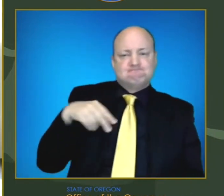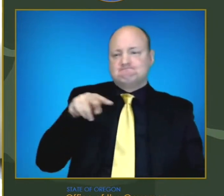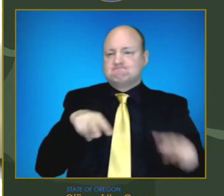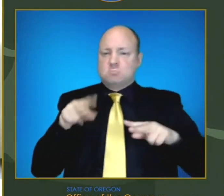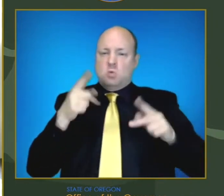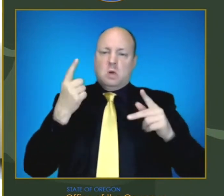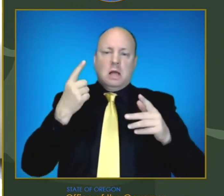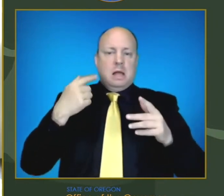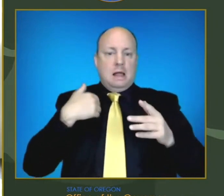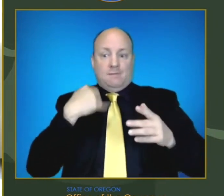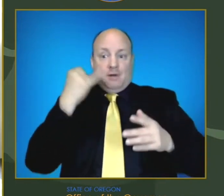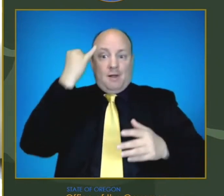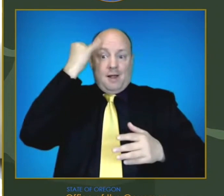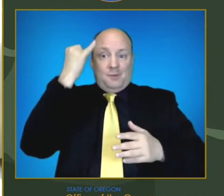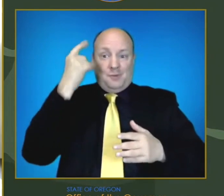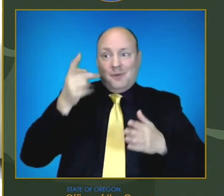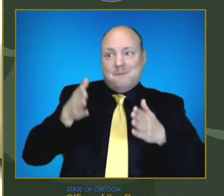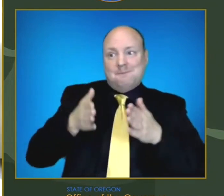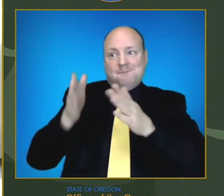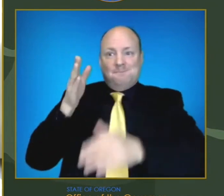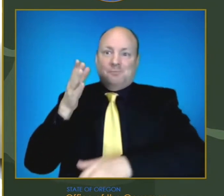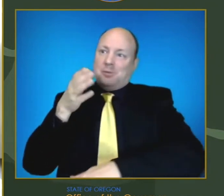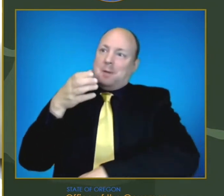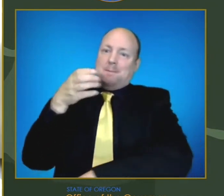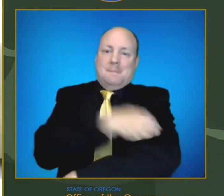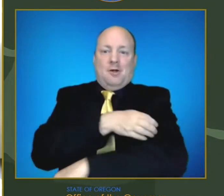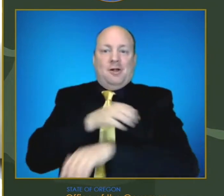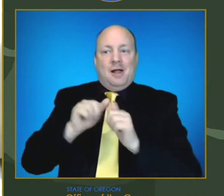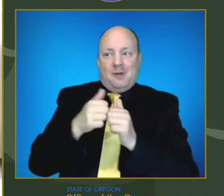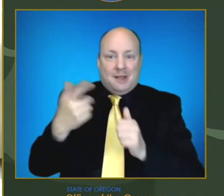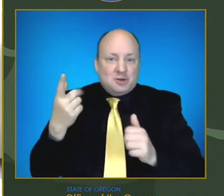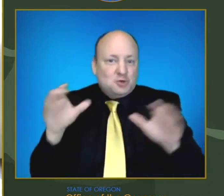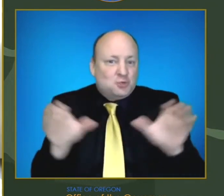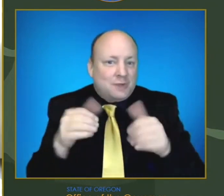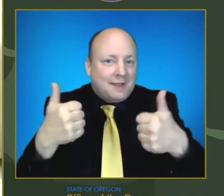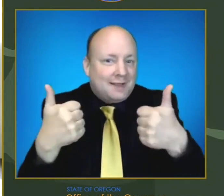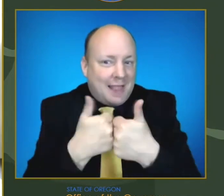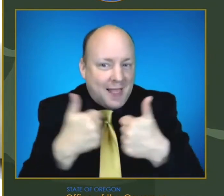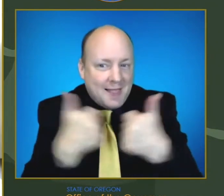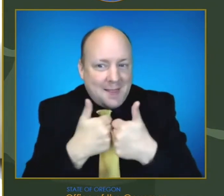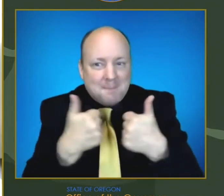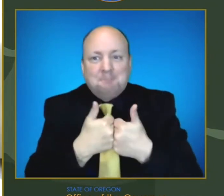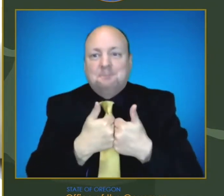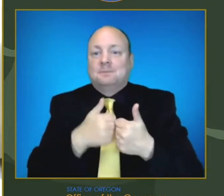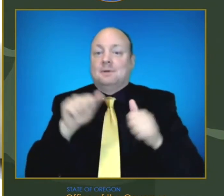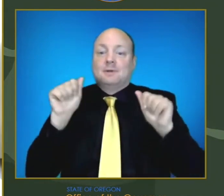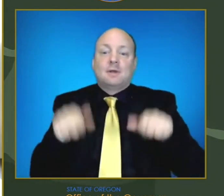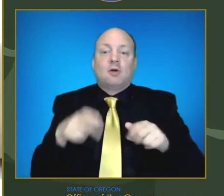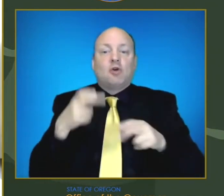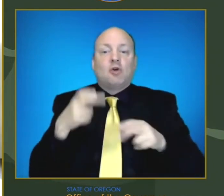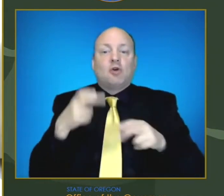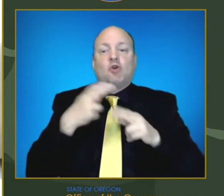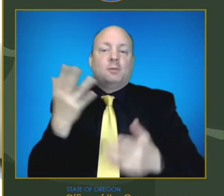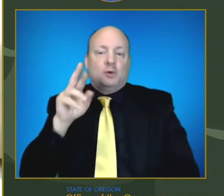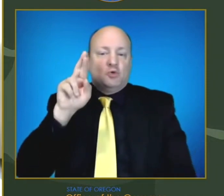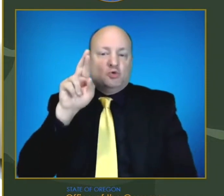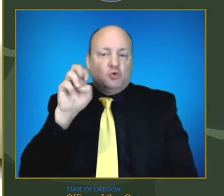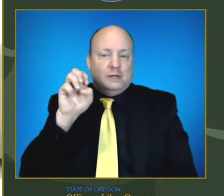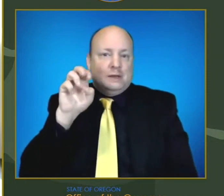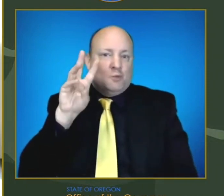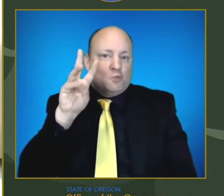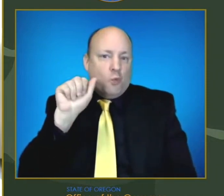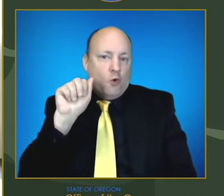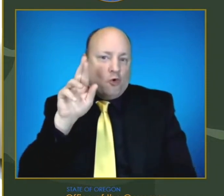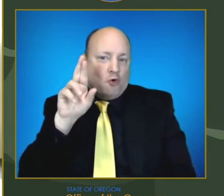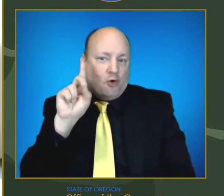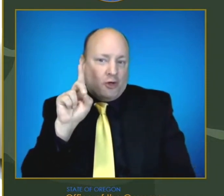games. Games, and I should say variable reward incentives. These incentives are powerful, such as raffles